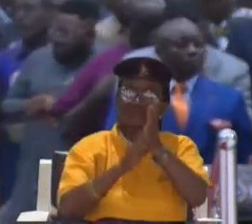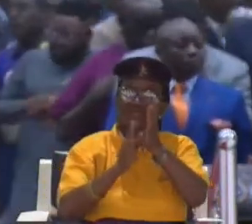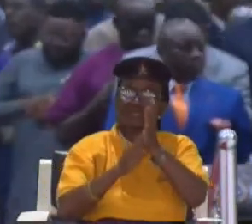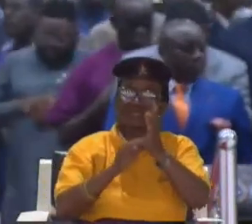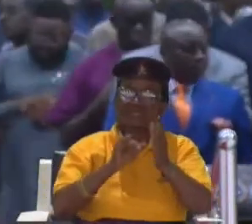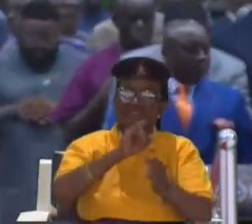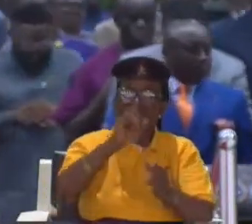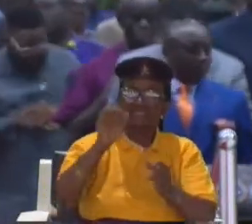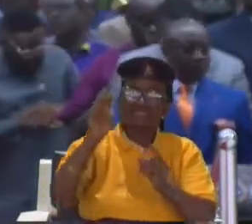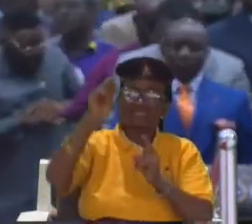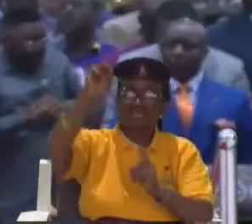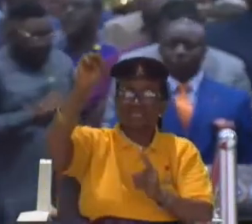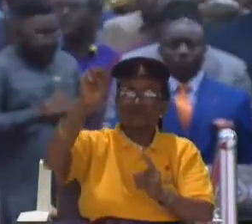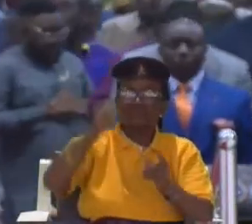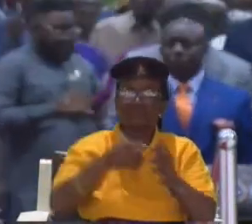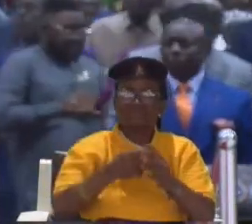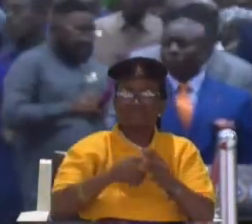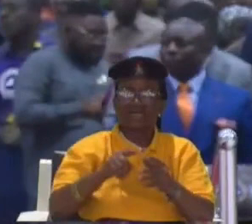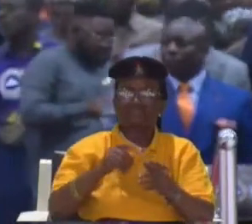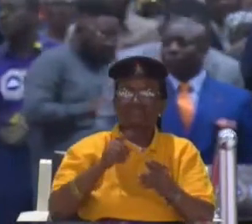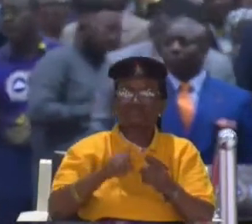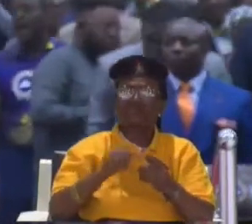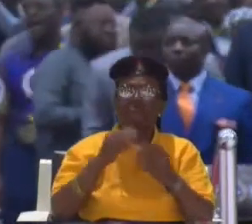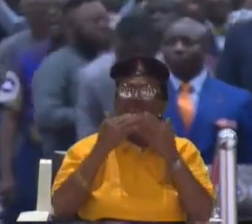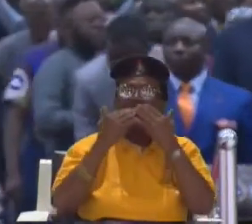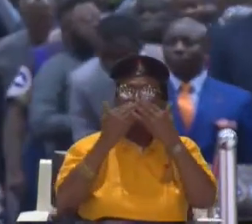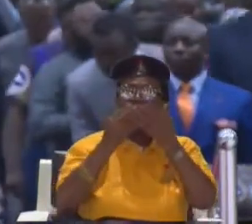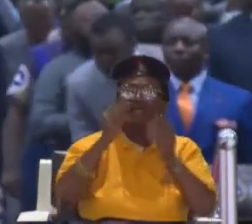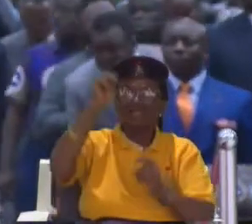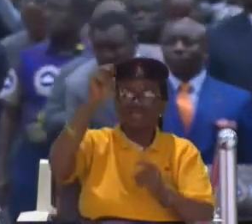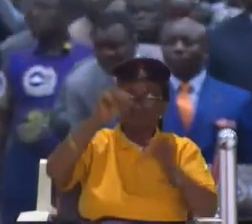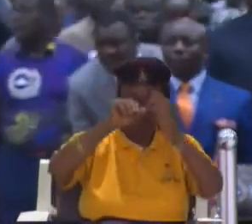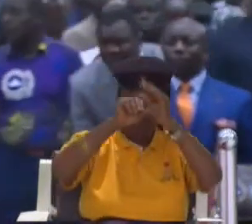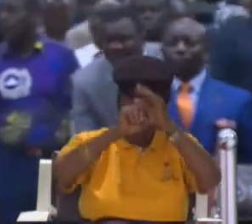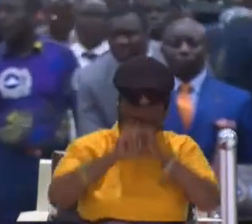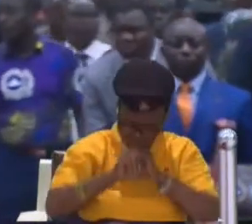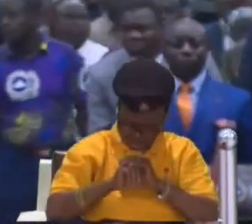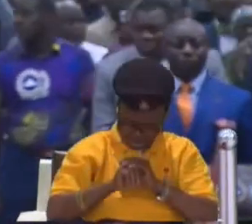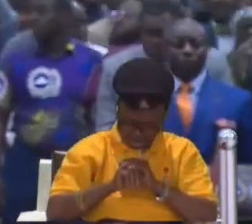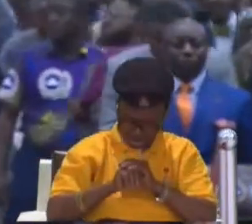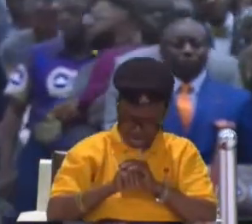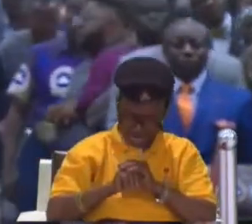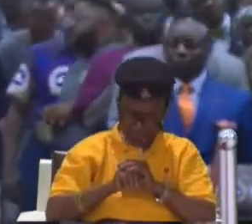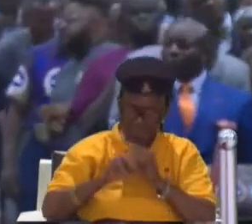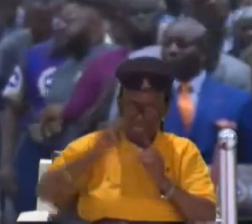holy name. Worship the God of